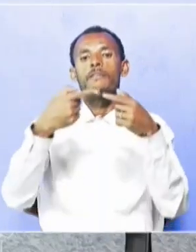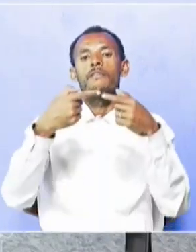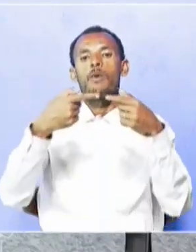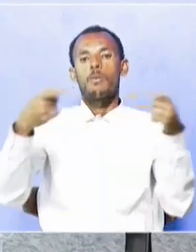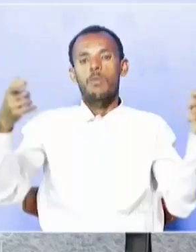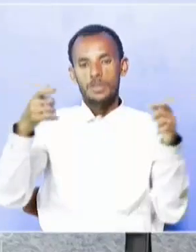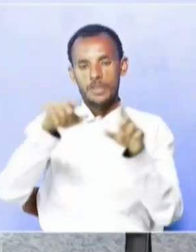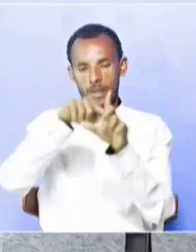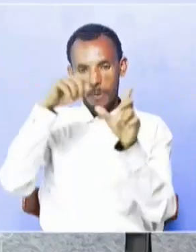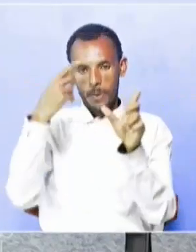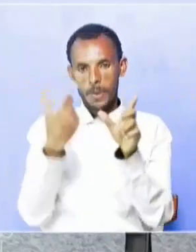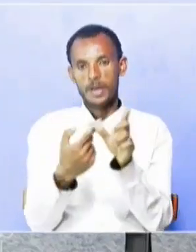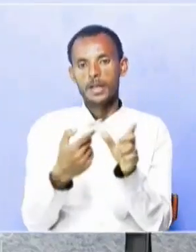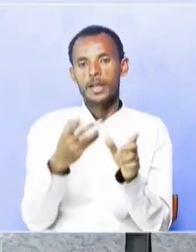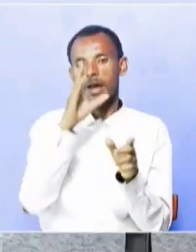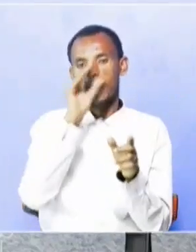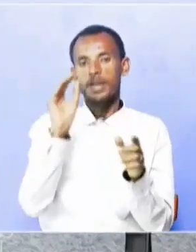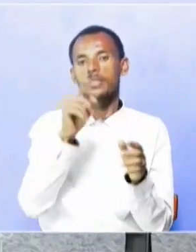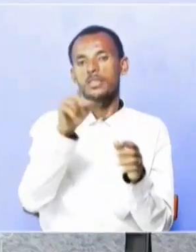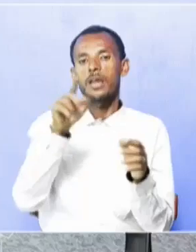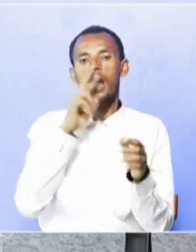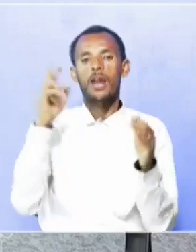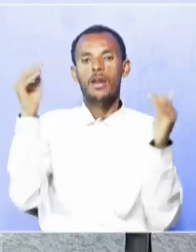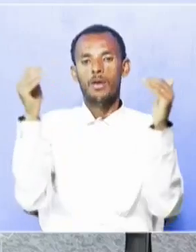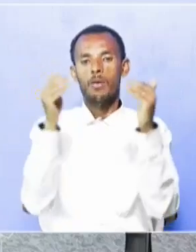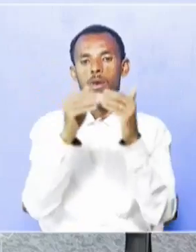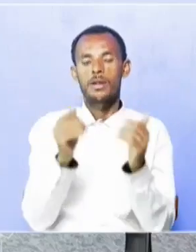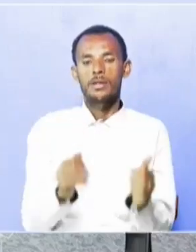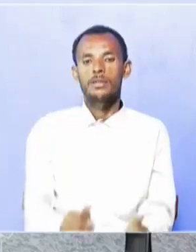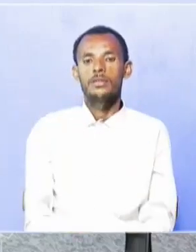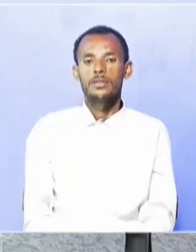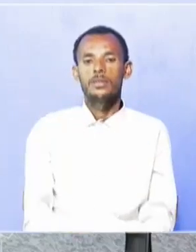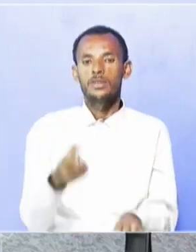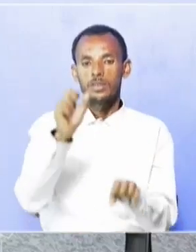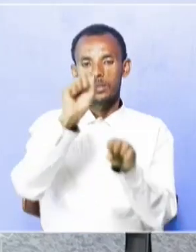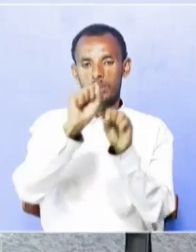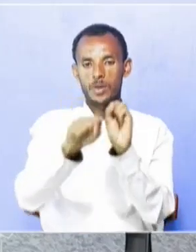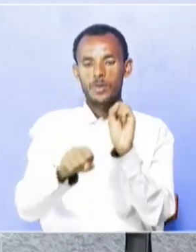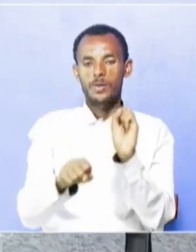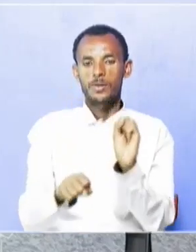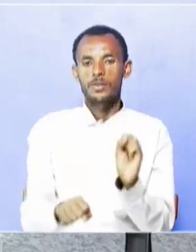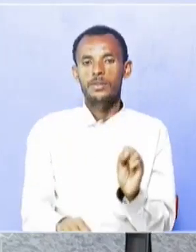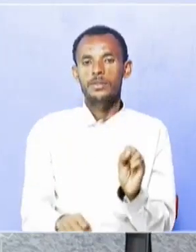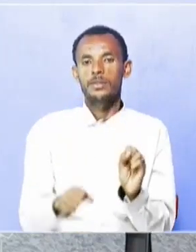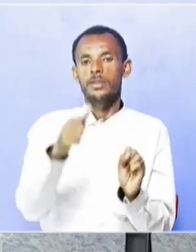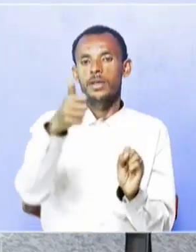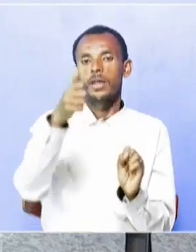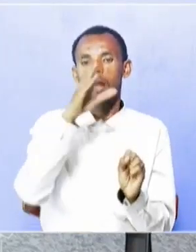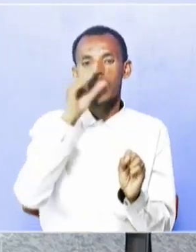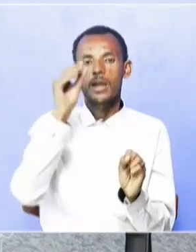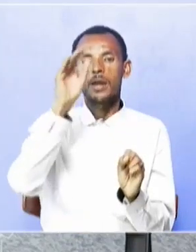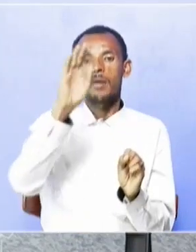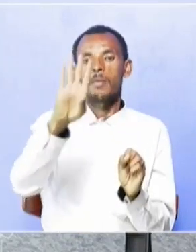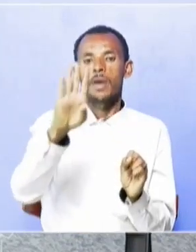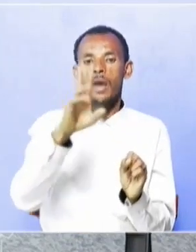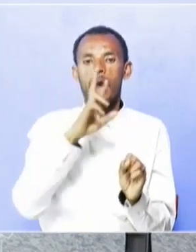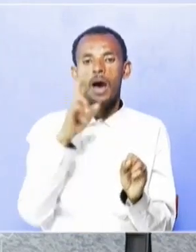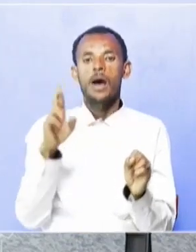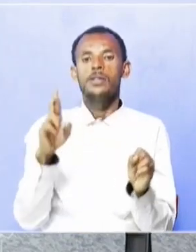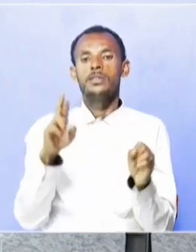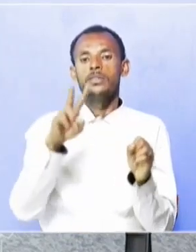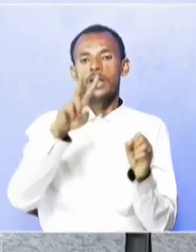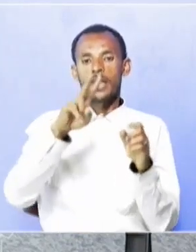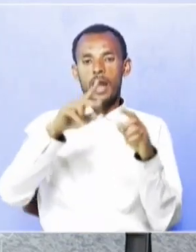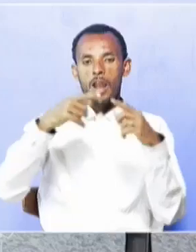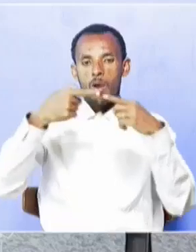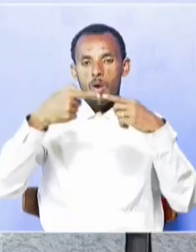vertically opposite angles, and they are congruent, right? So A and B are